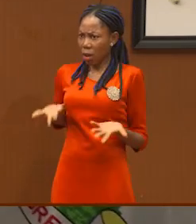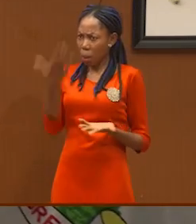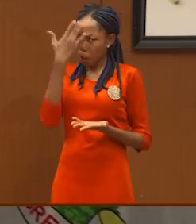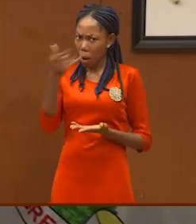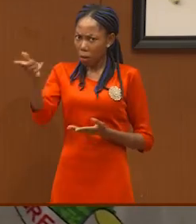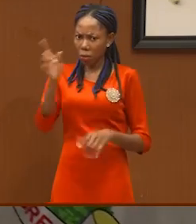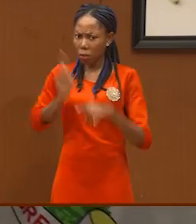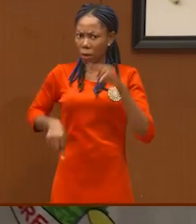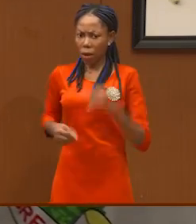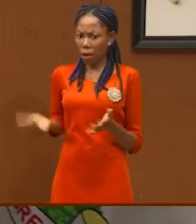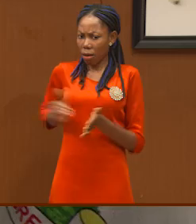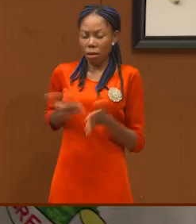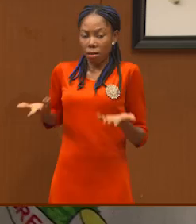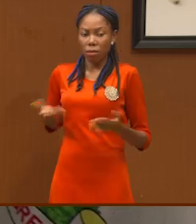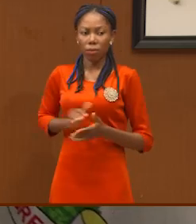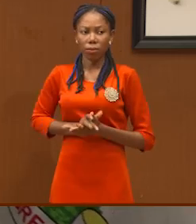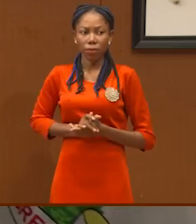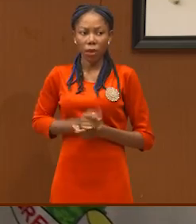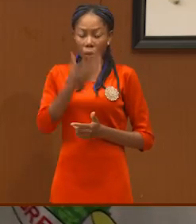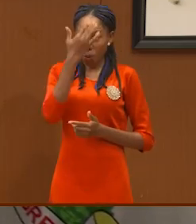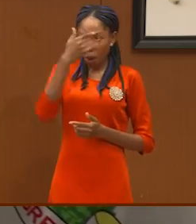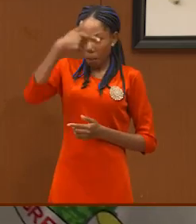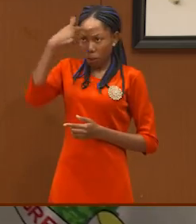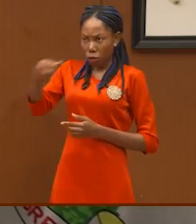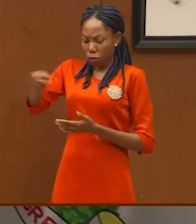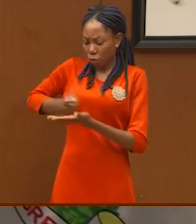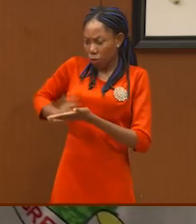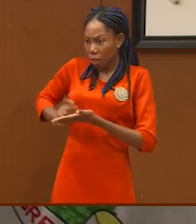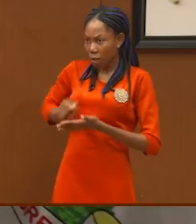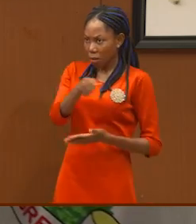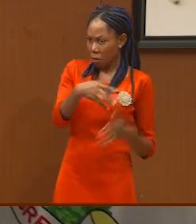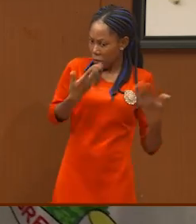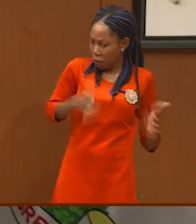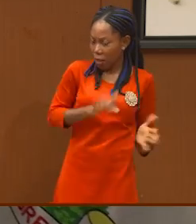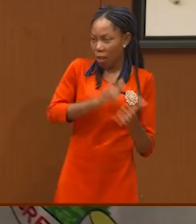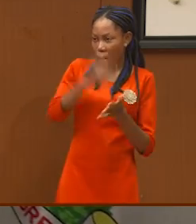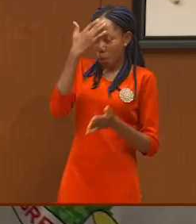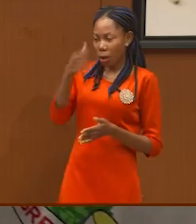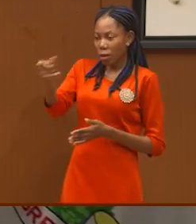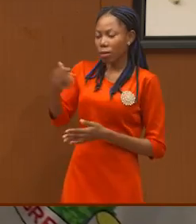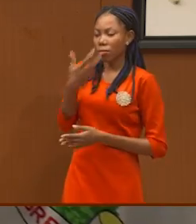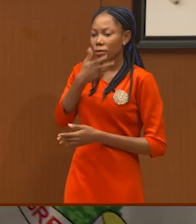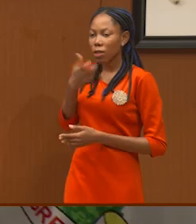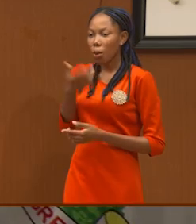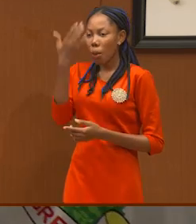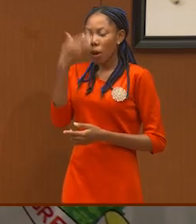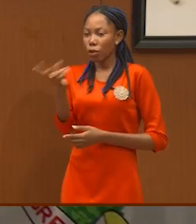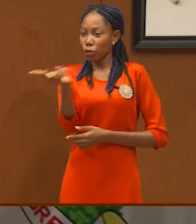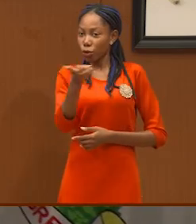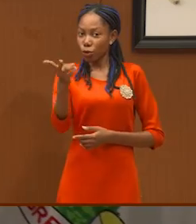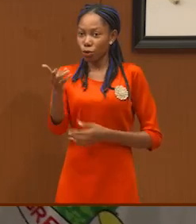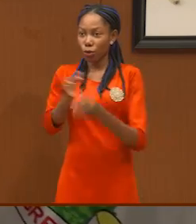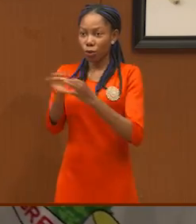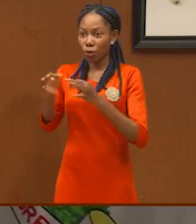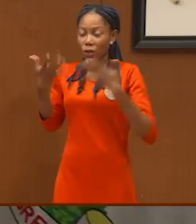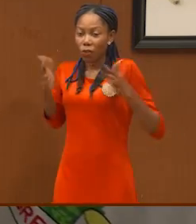rounded up. He started. Just because you have it here, this is why I'm bringing it up. No. Otherwise, based on the two of you narration, I could have